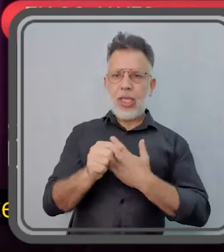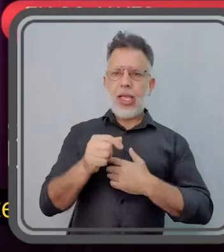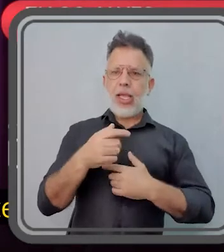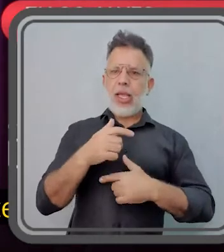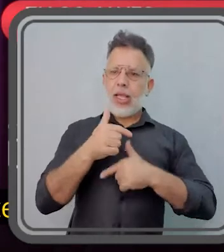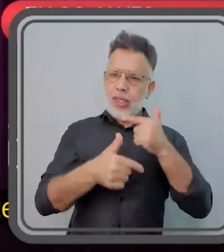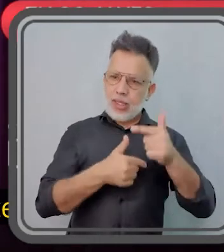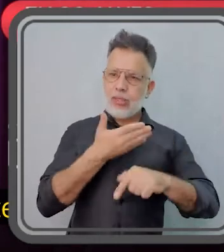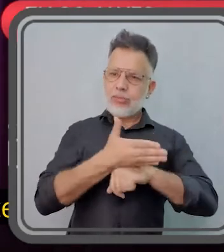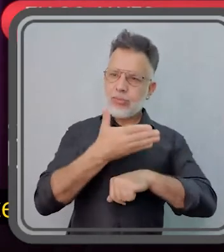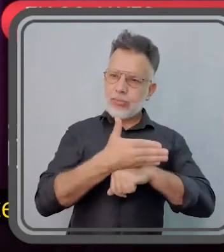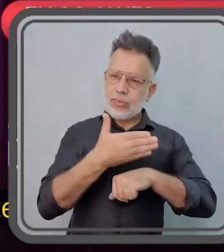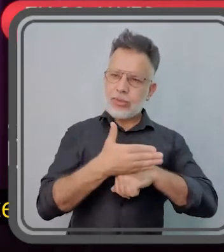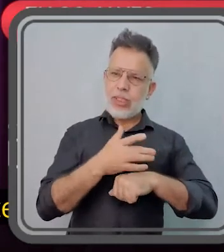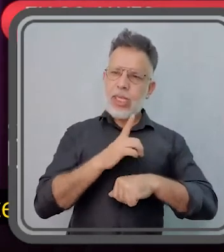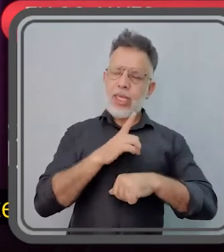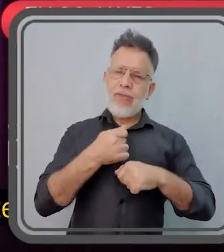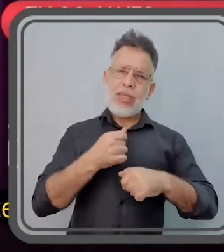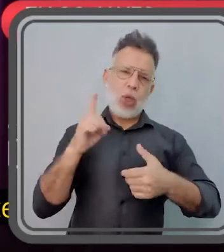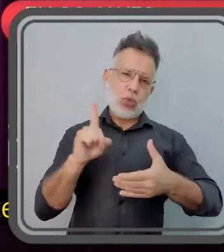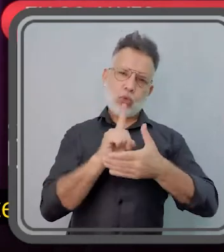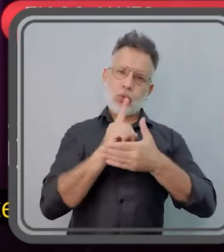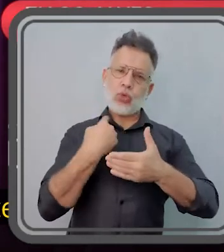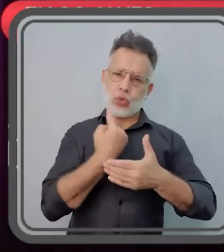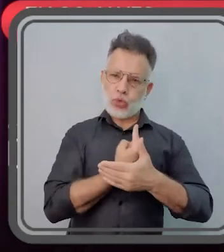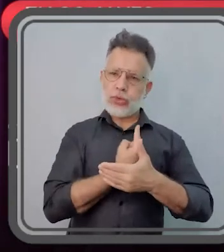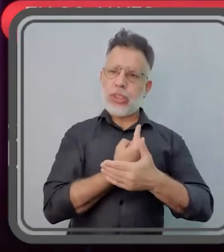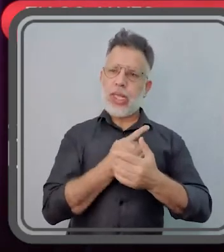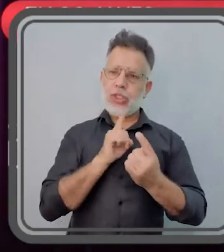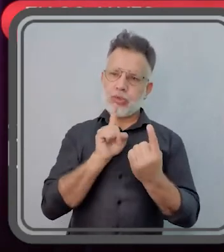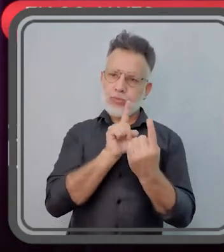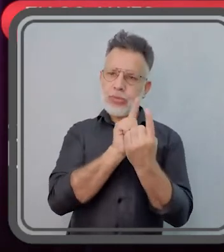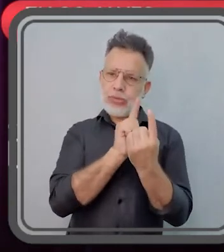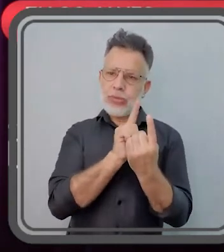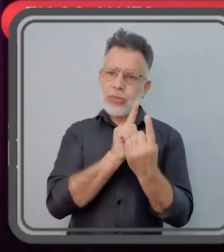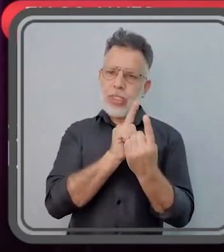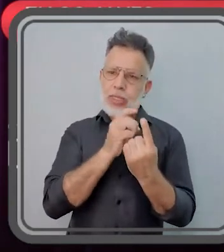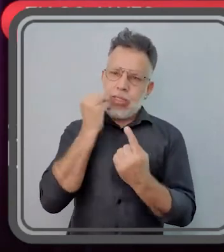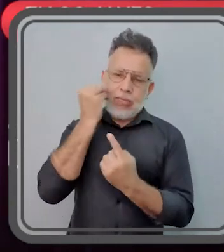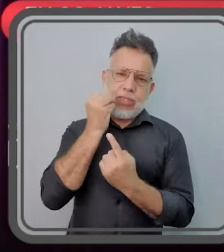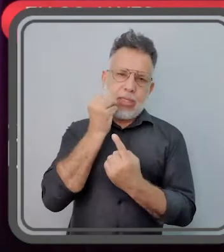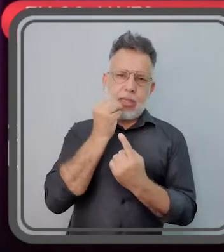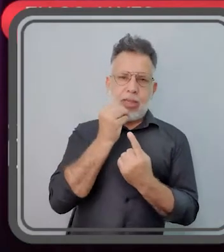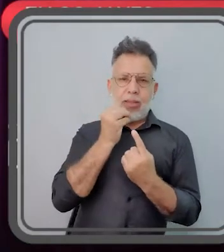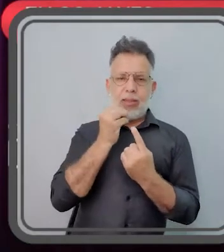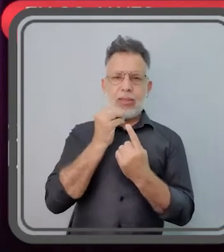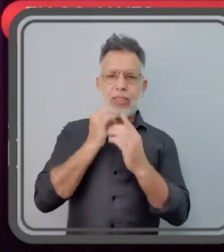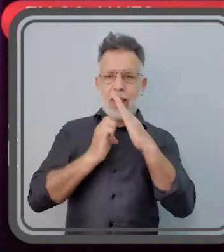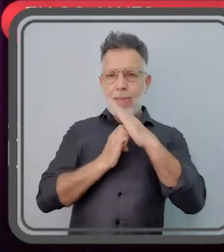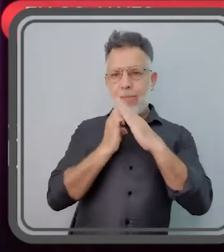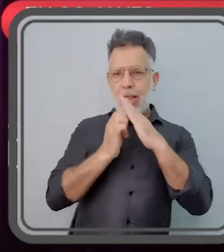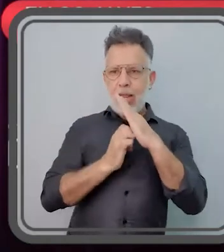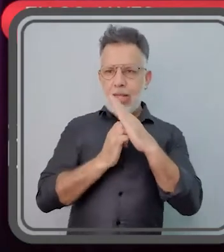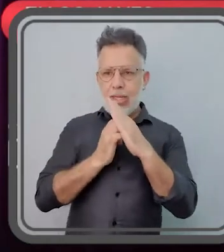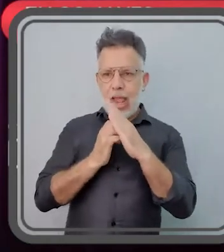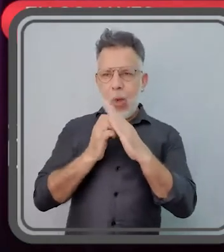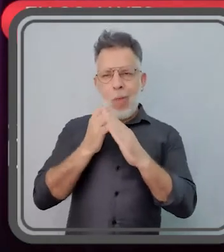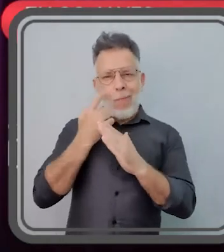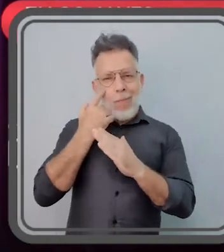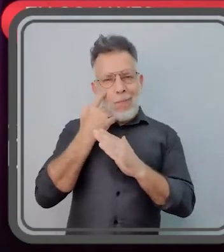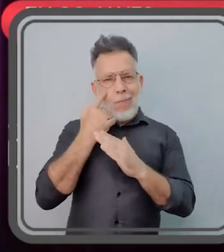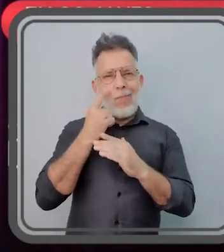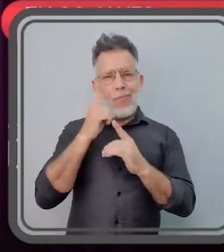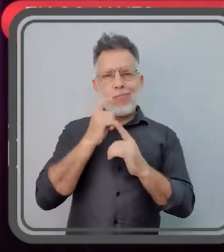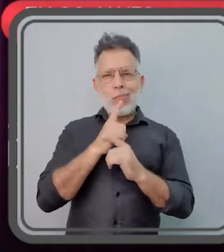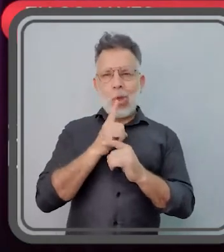on, how they should talk to clients, what are the expectations of the company. So it's like a complete